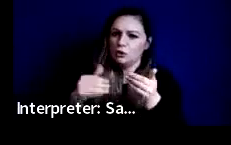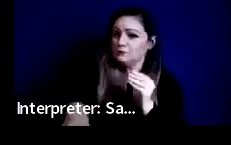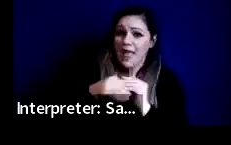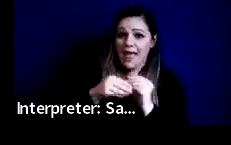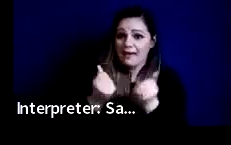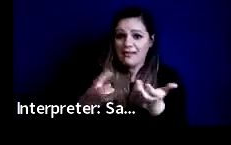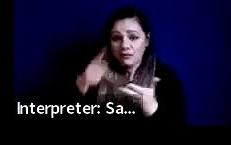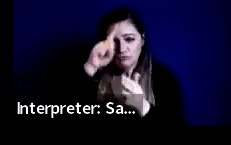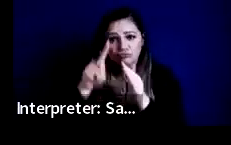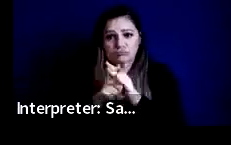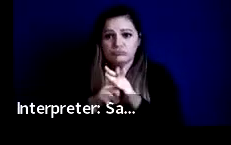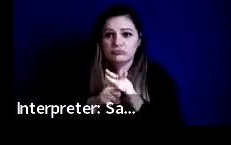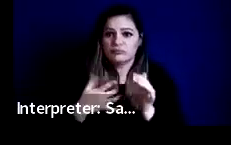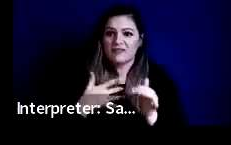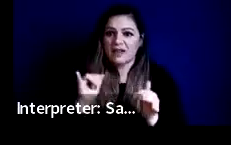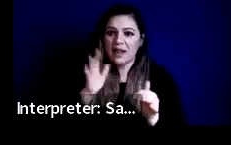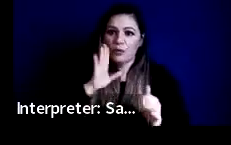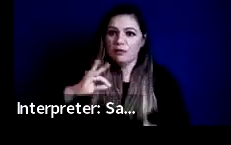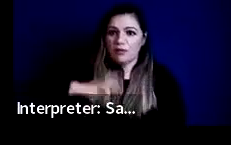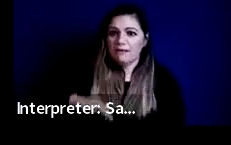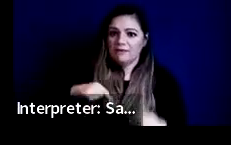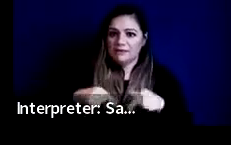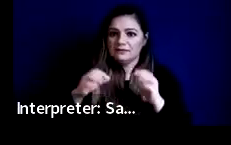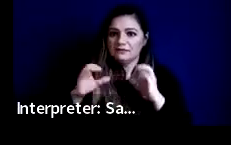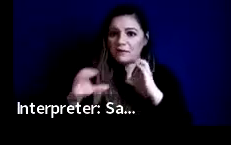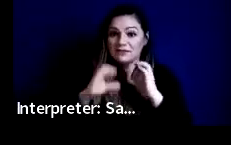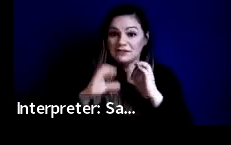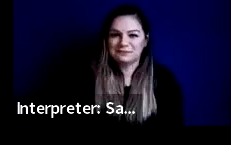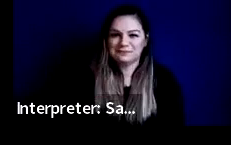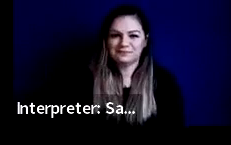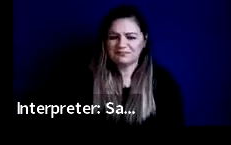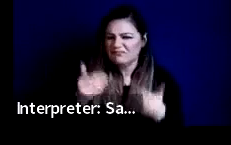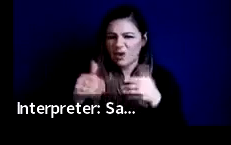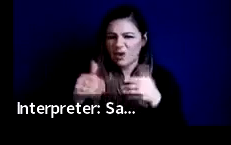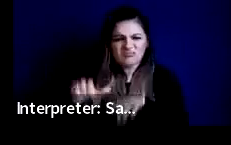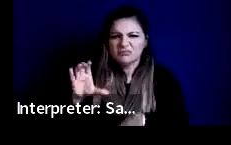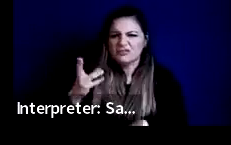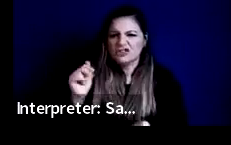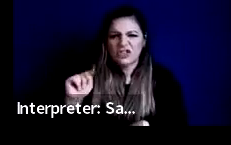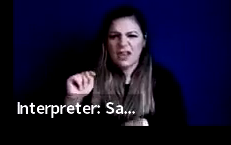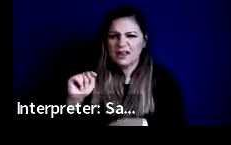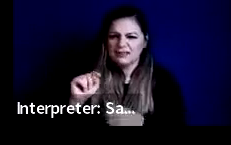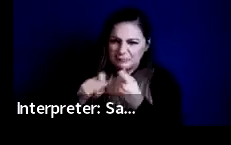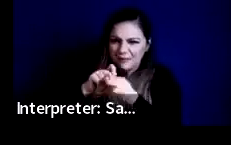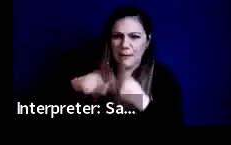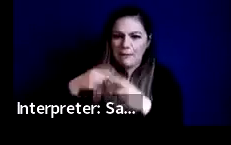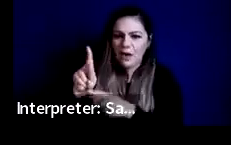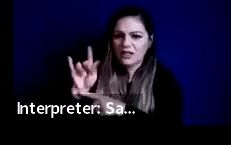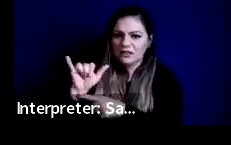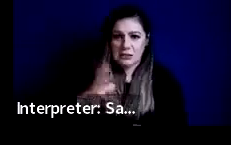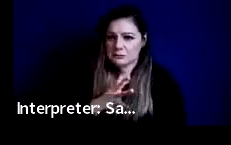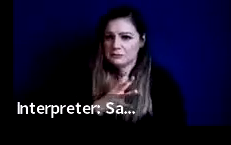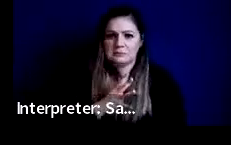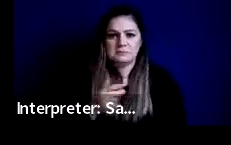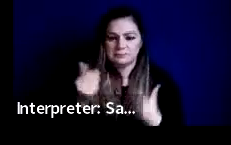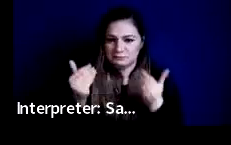feels relevant and important to share in the chat when it comes to Kentucky specifically. So please feel free to